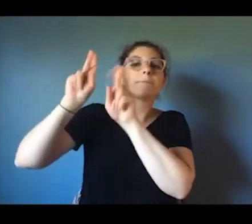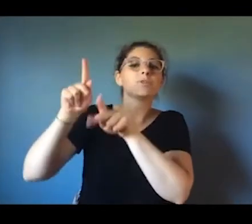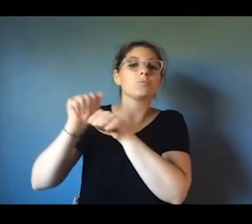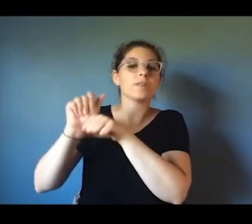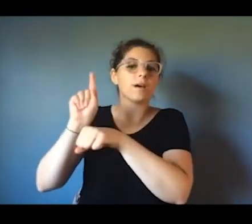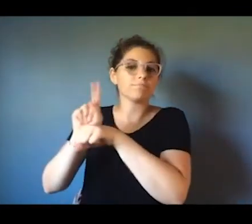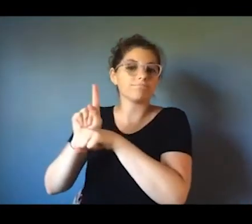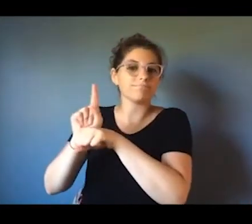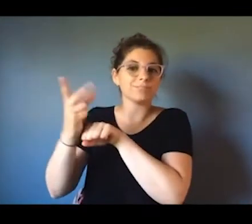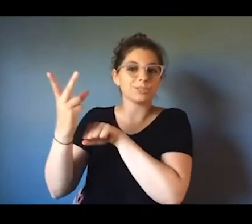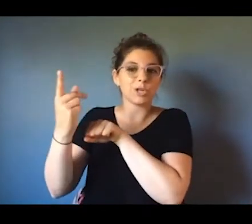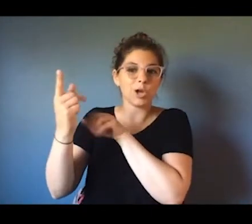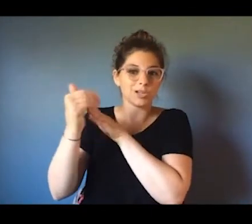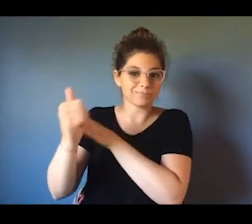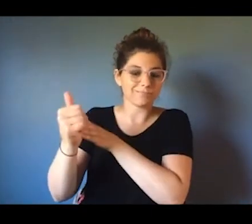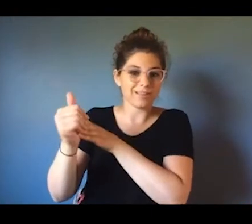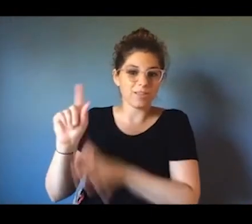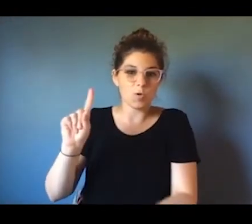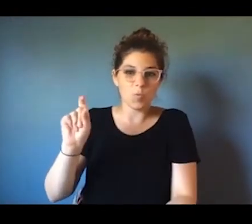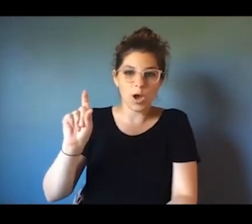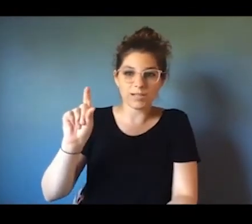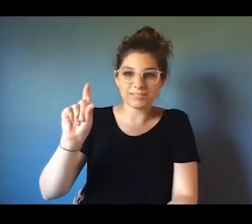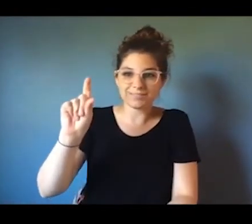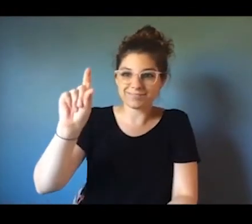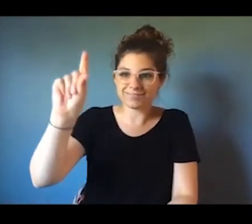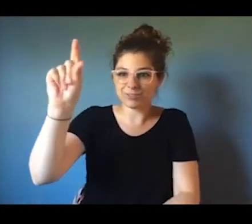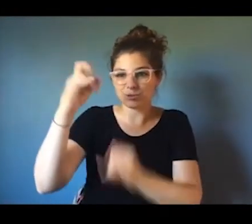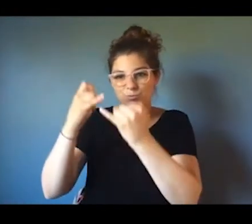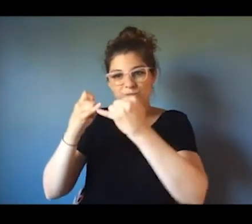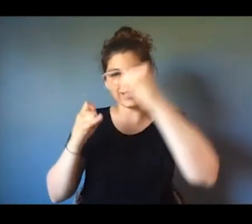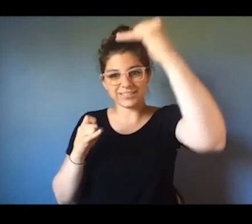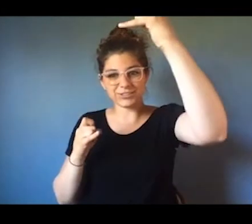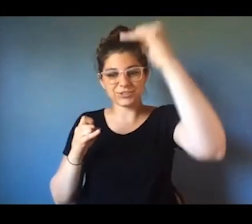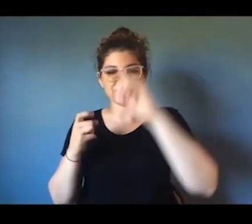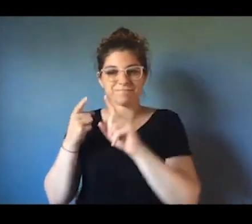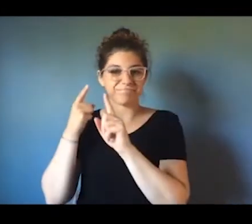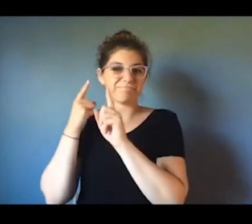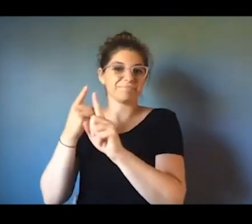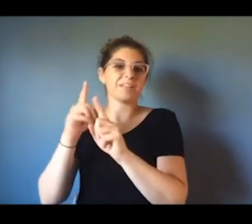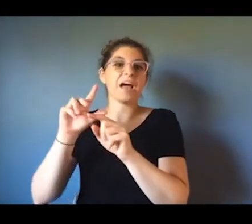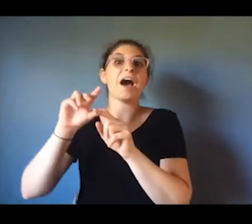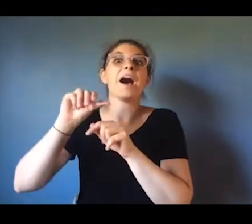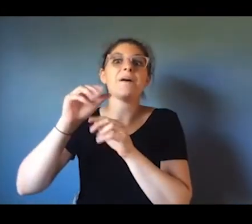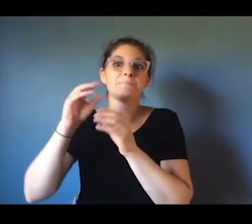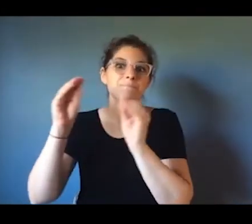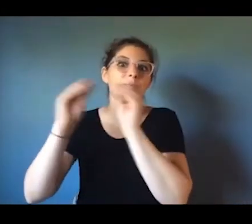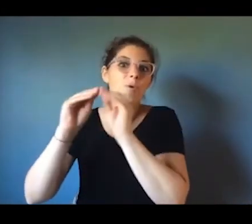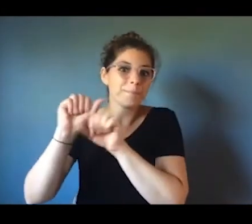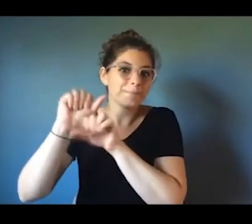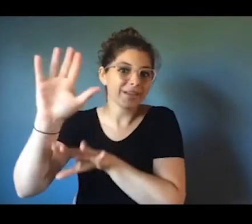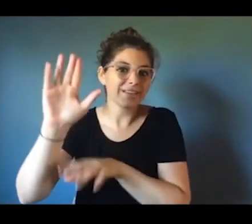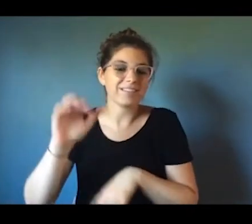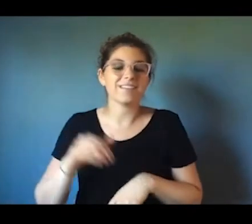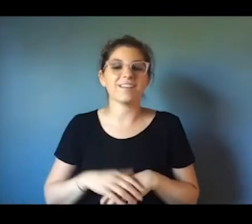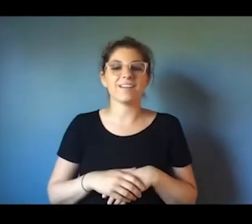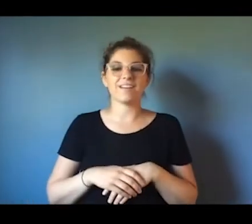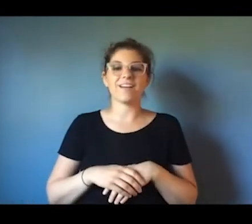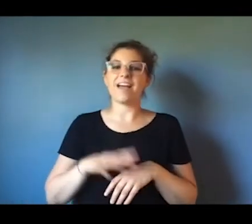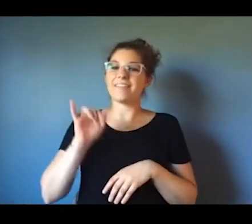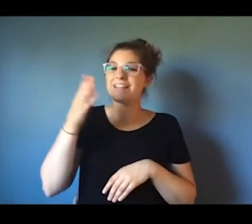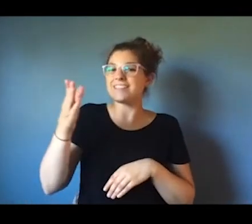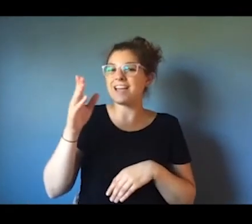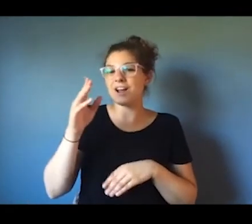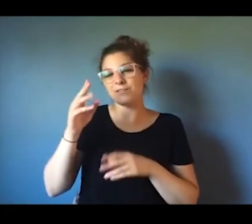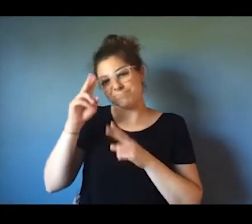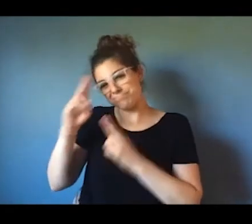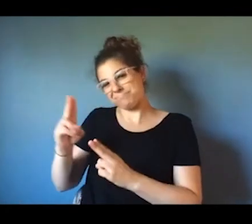is a person with a seeing eye dog, and they're walking along the ridge there, going towards another peak. And of